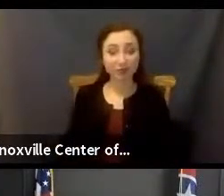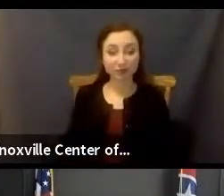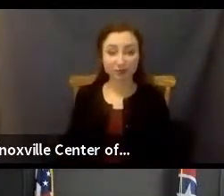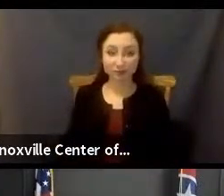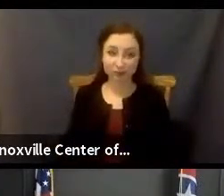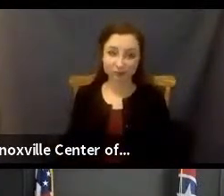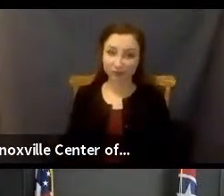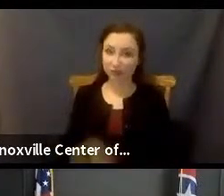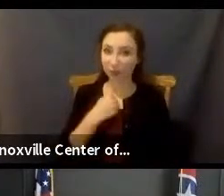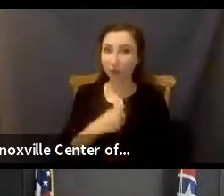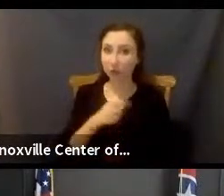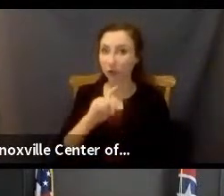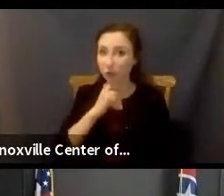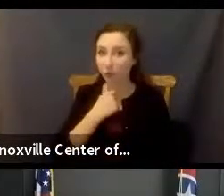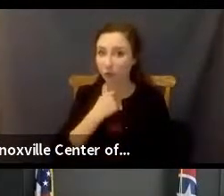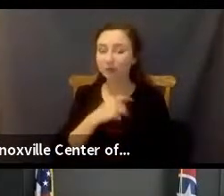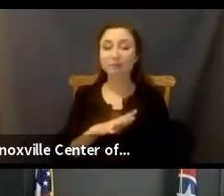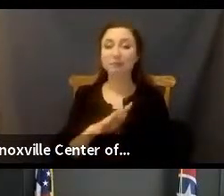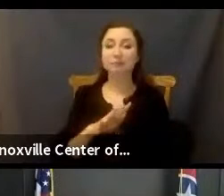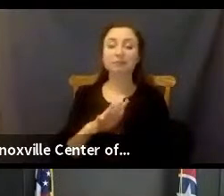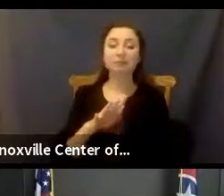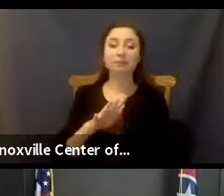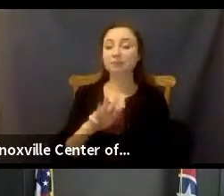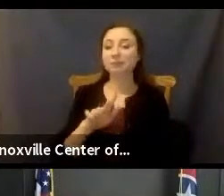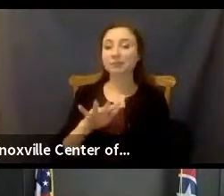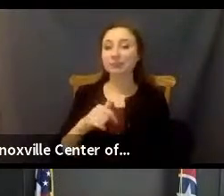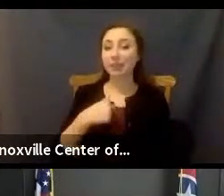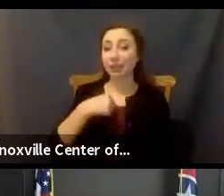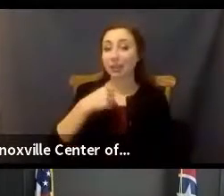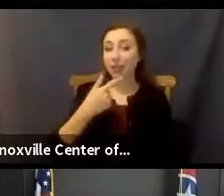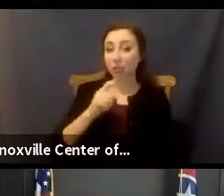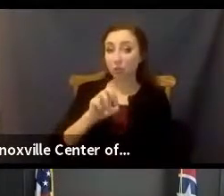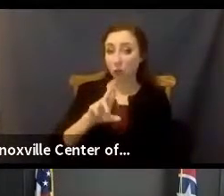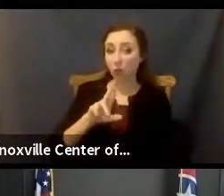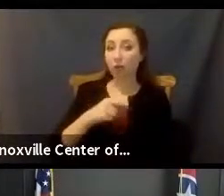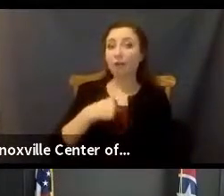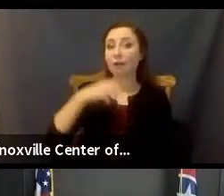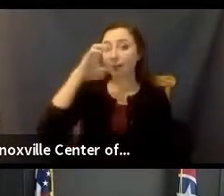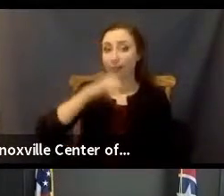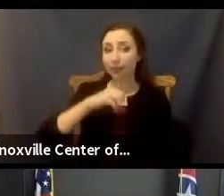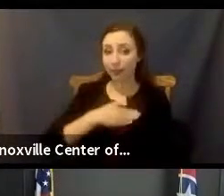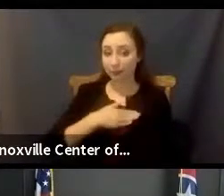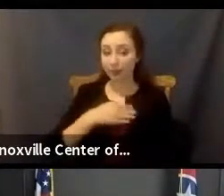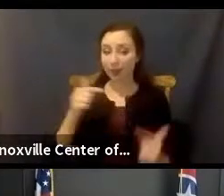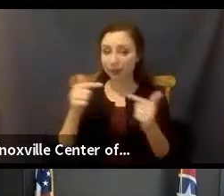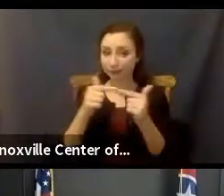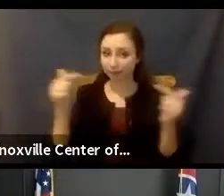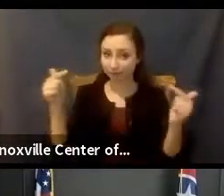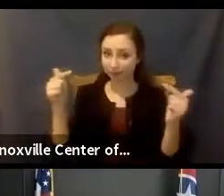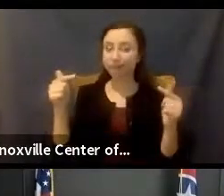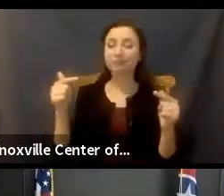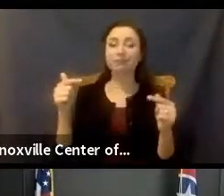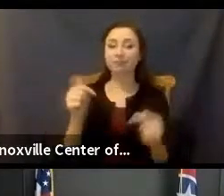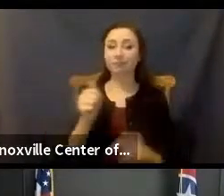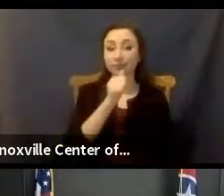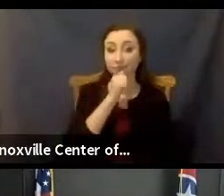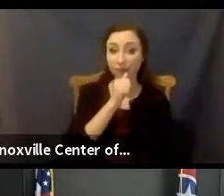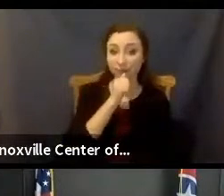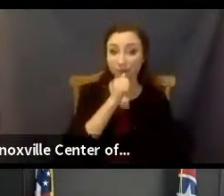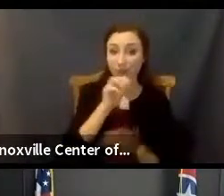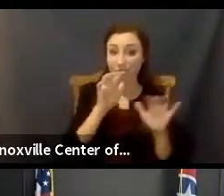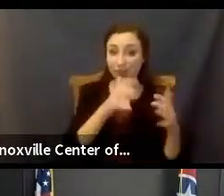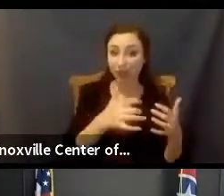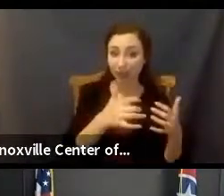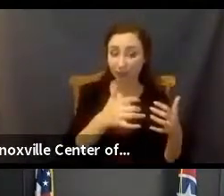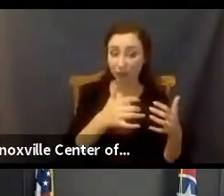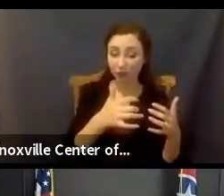Muted, sorry. I guess my distinction would be a private gathering within